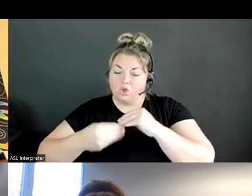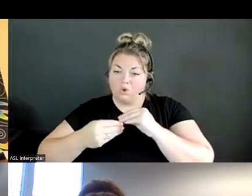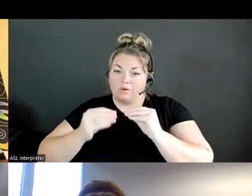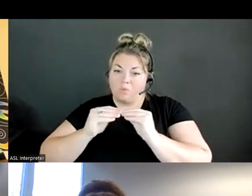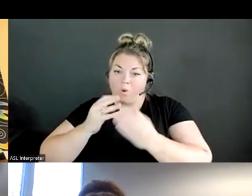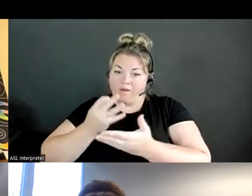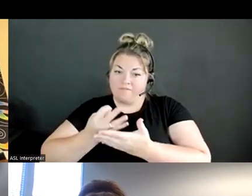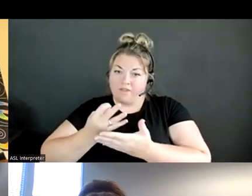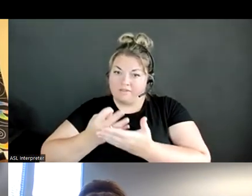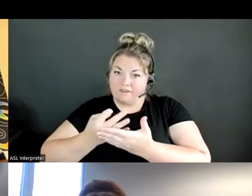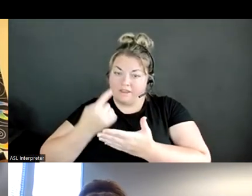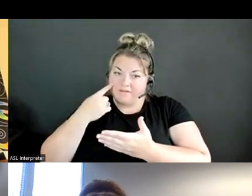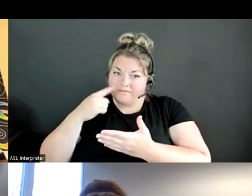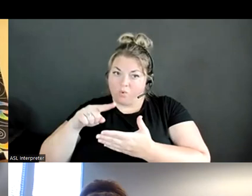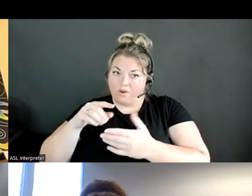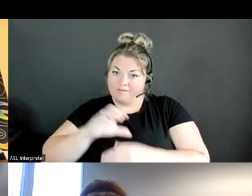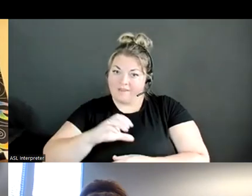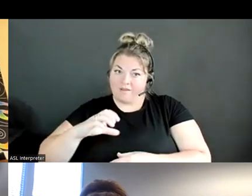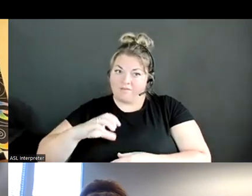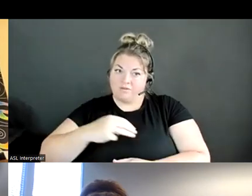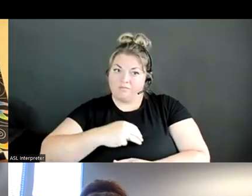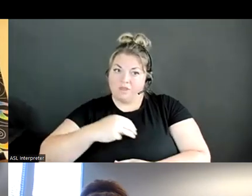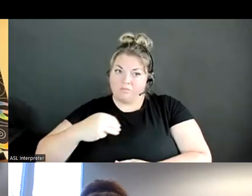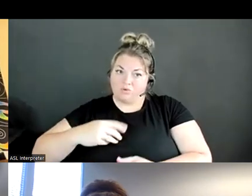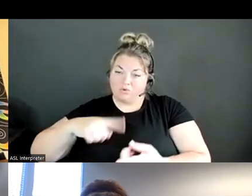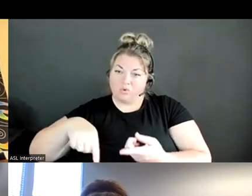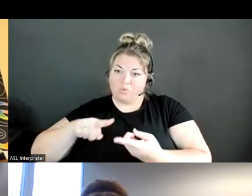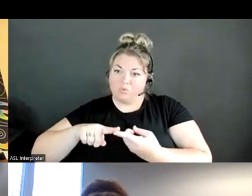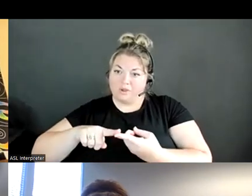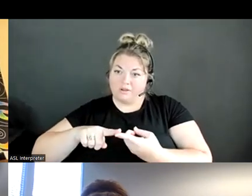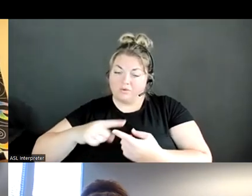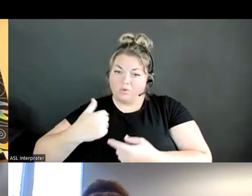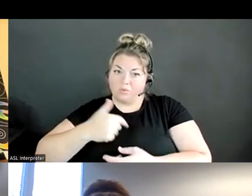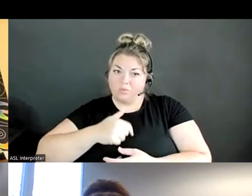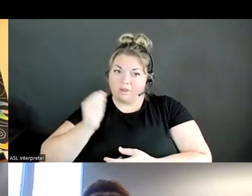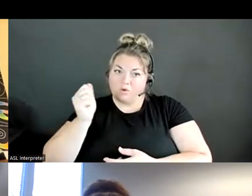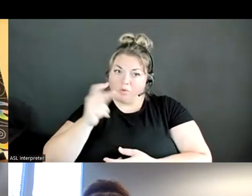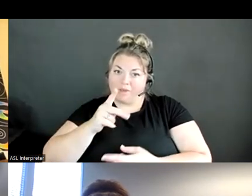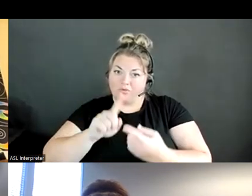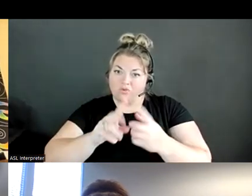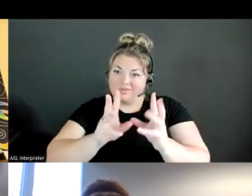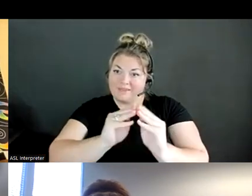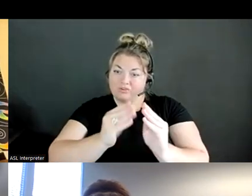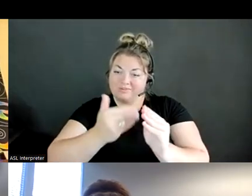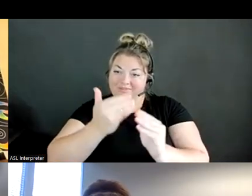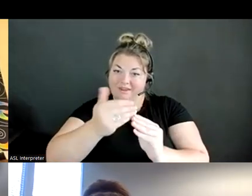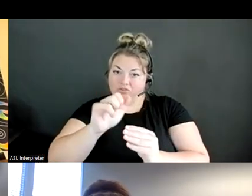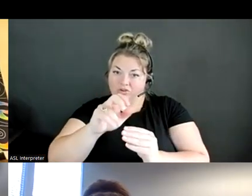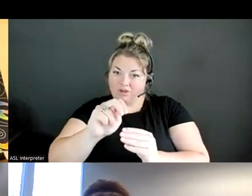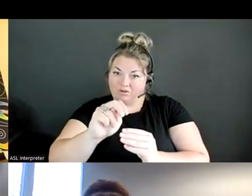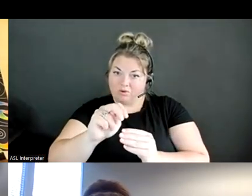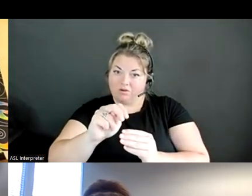funding for council members when they go back into session next